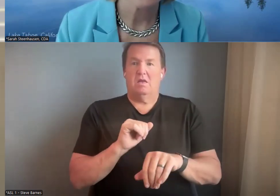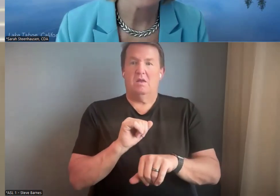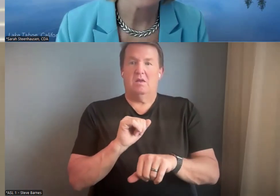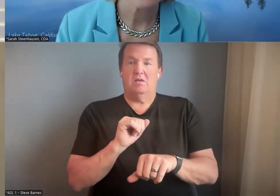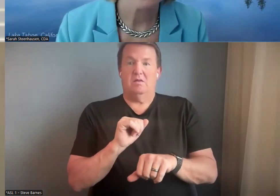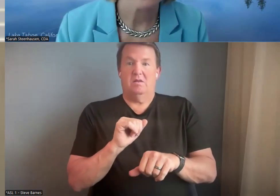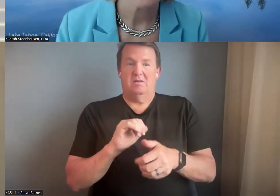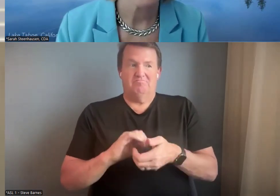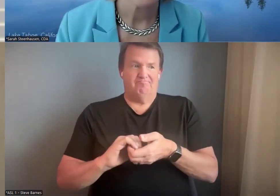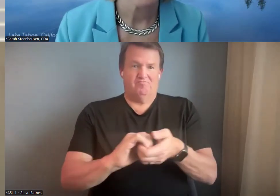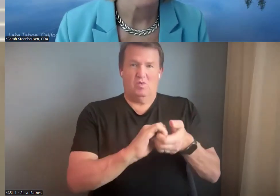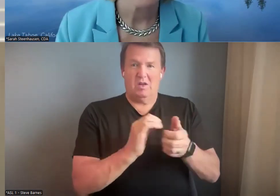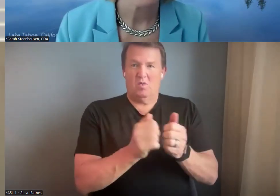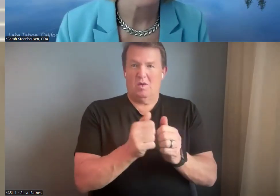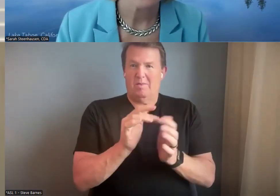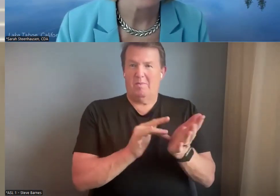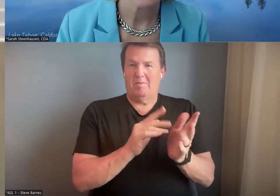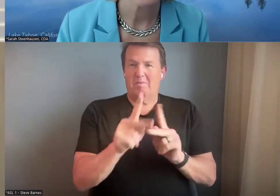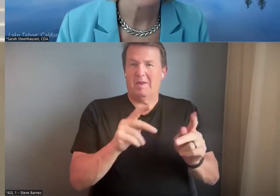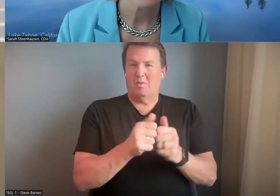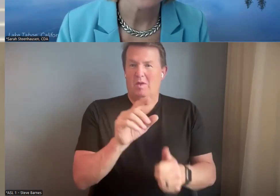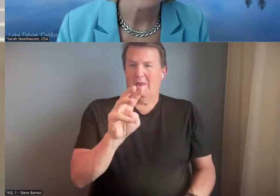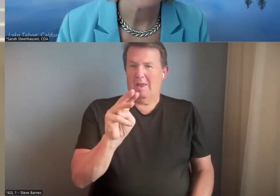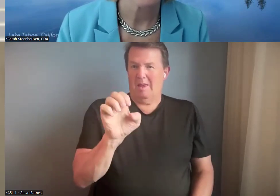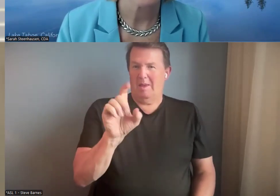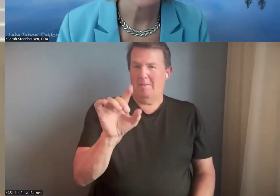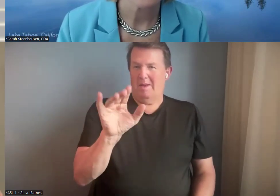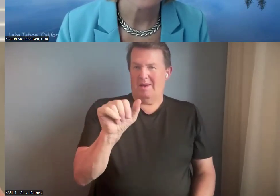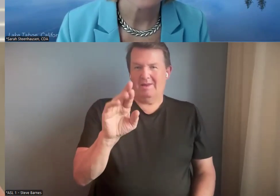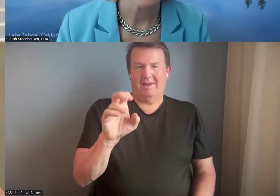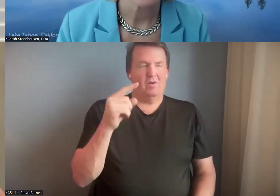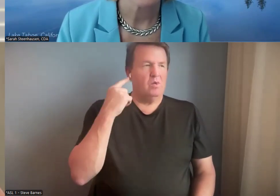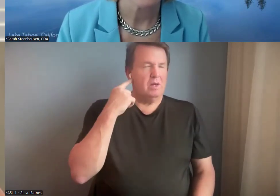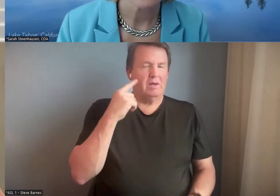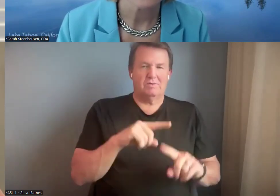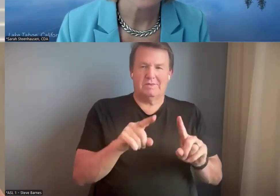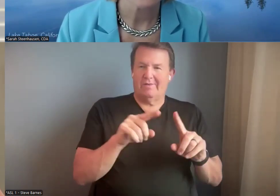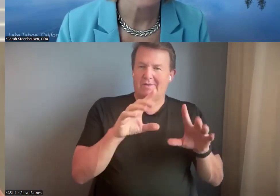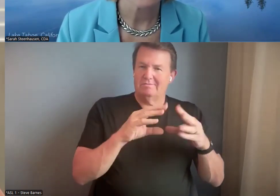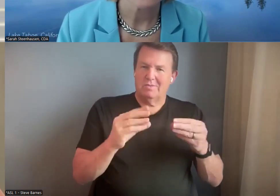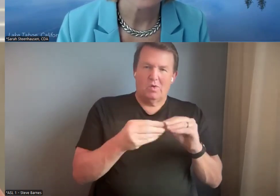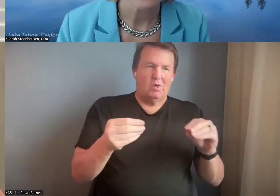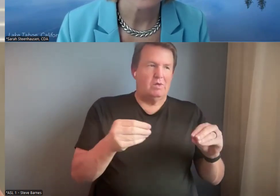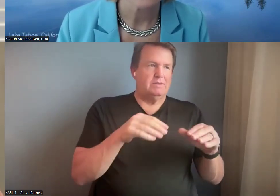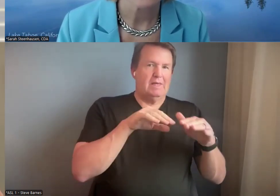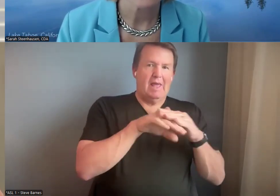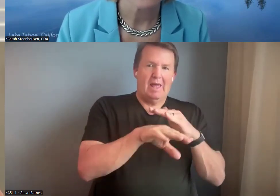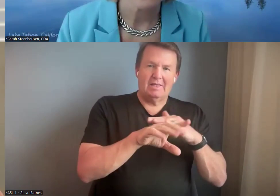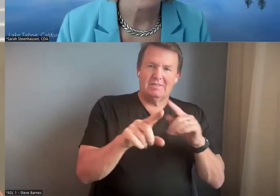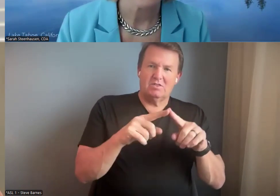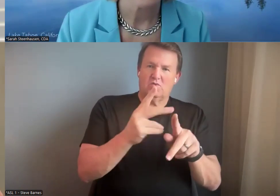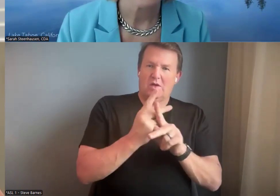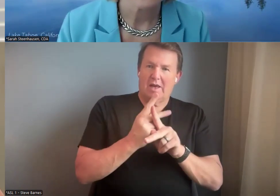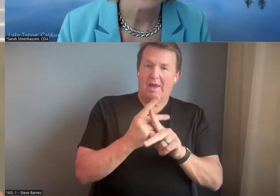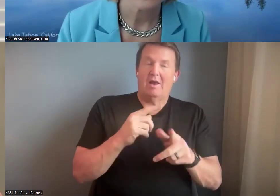of helping people with Medicare, because we hear all the different kinds of stories, access to care, and then having the